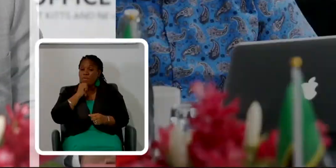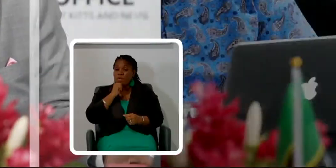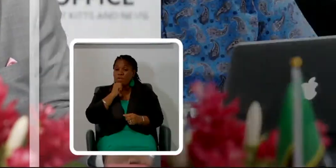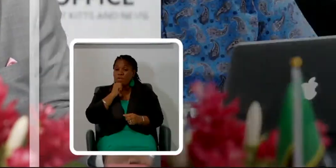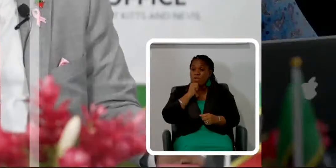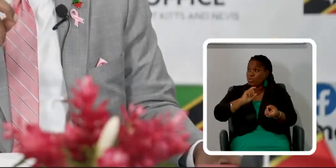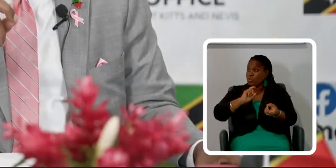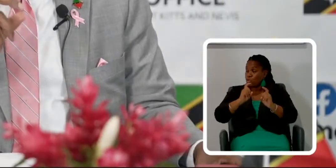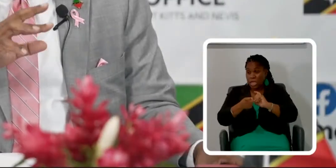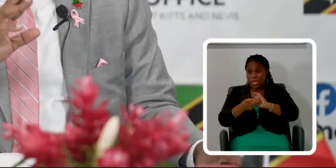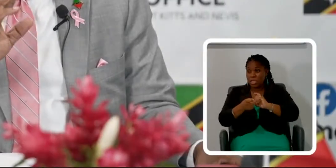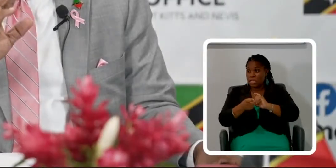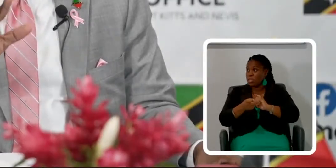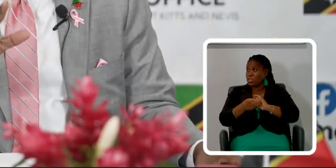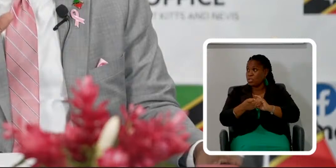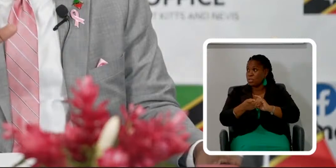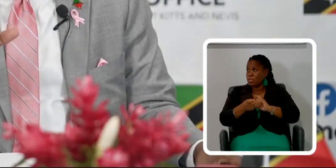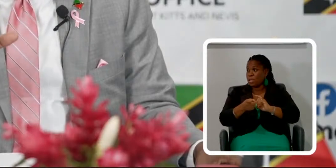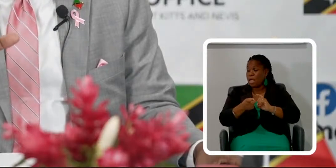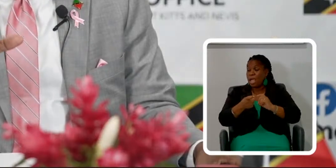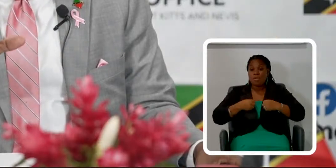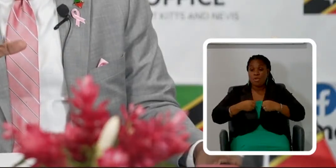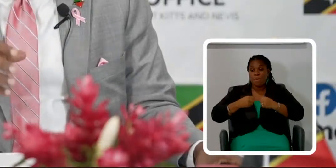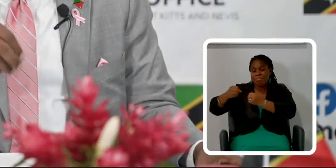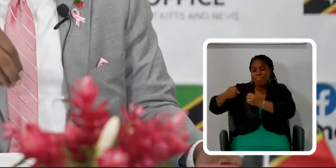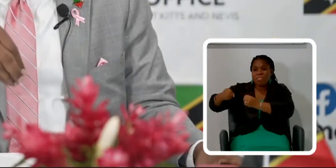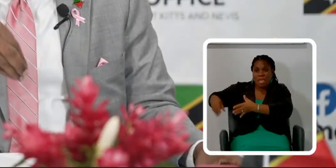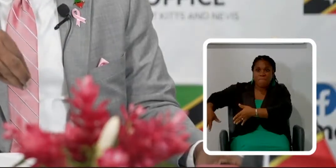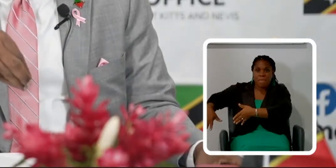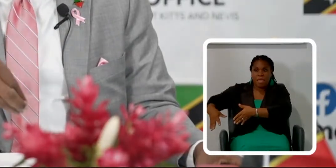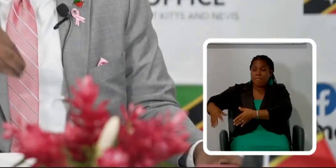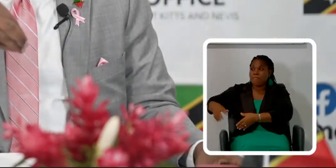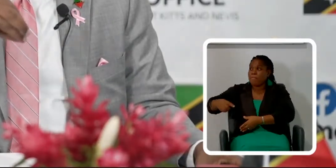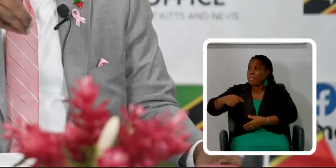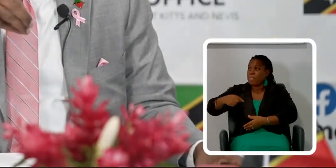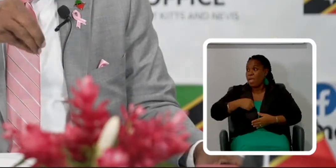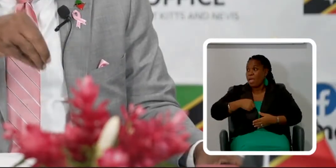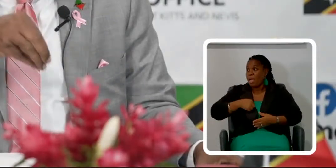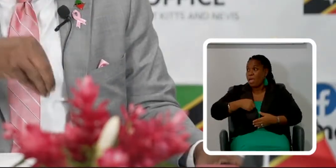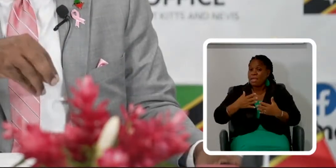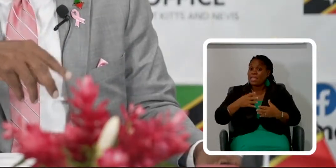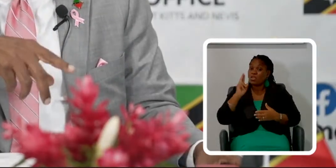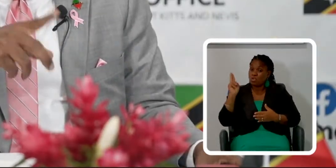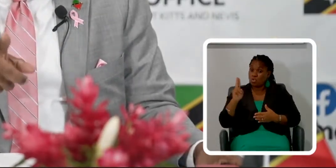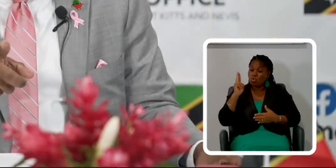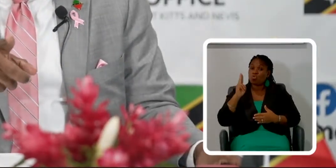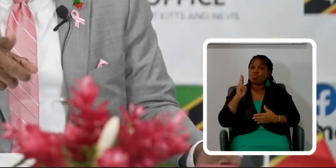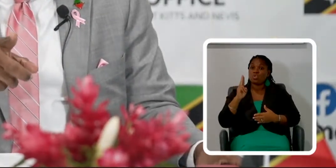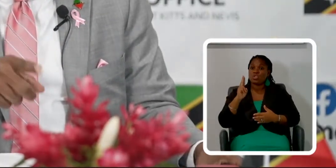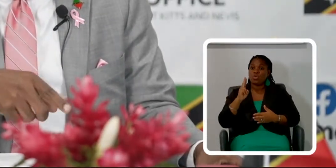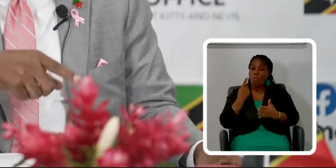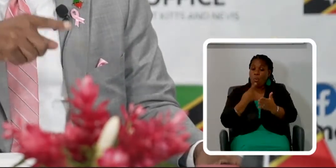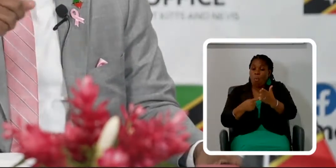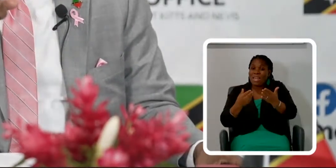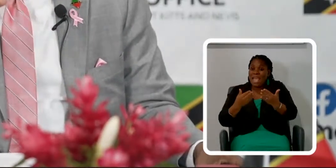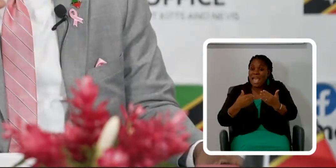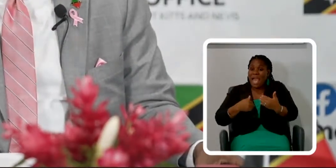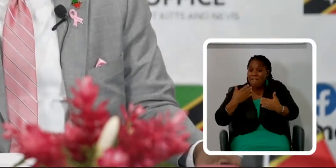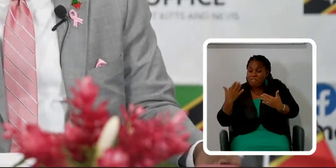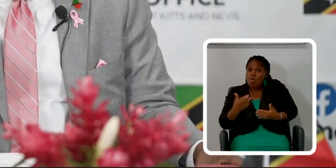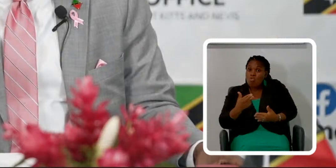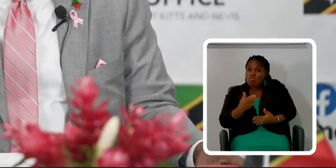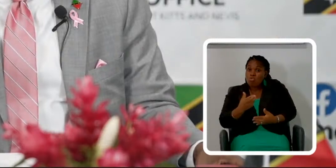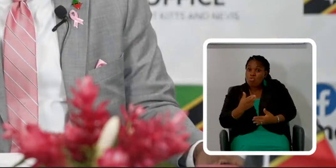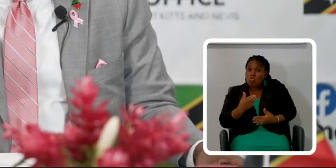transition, they will be left behind. It's either they use the resources now to transition and be the leaders